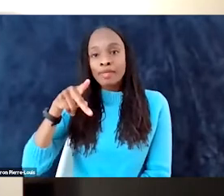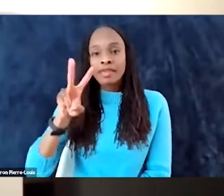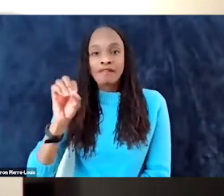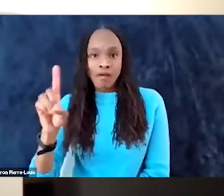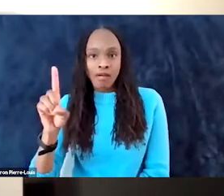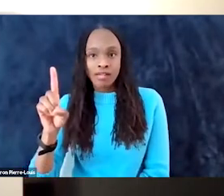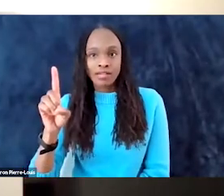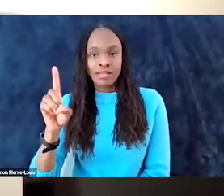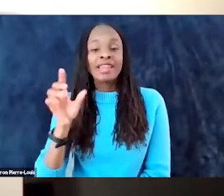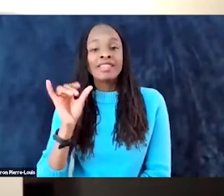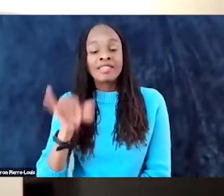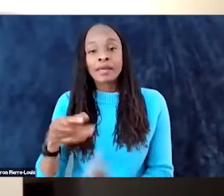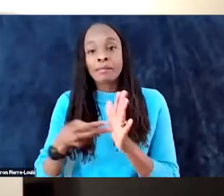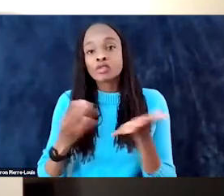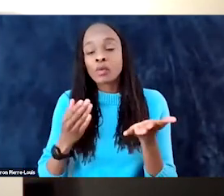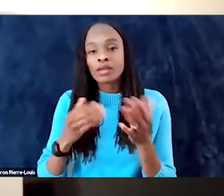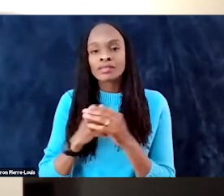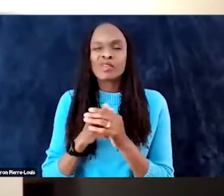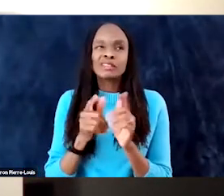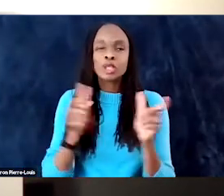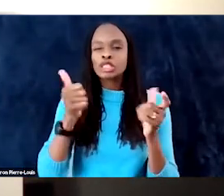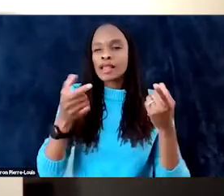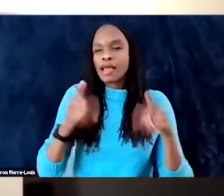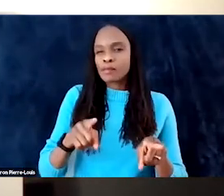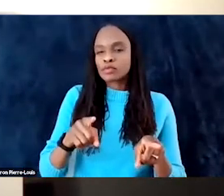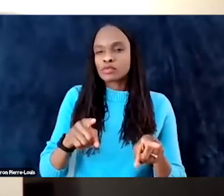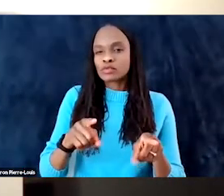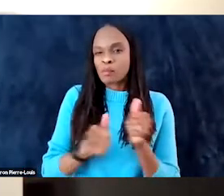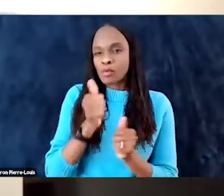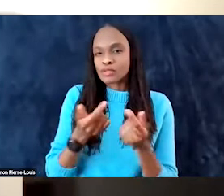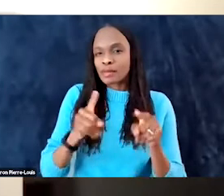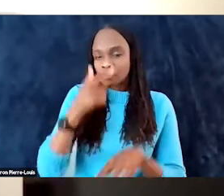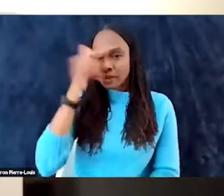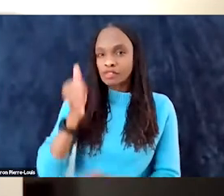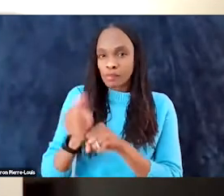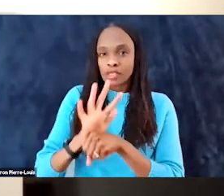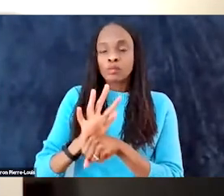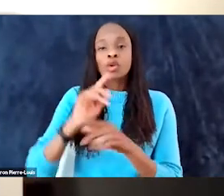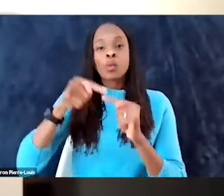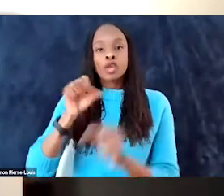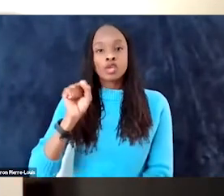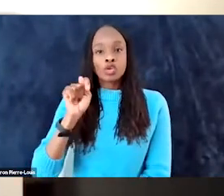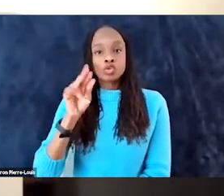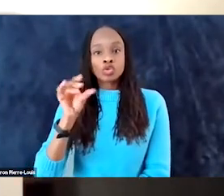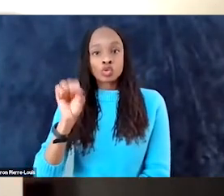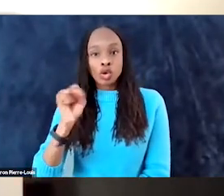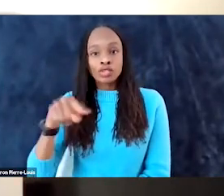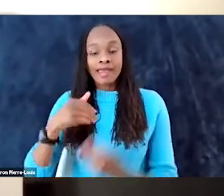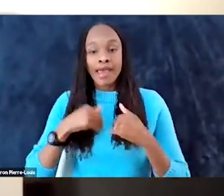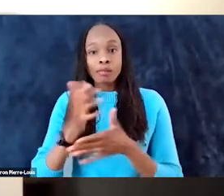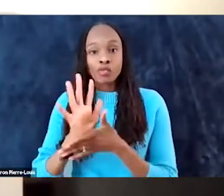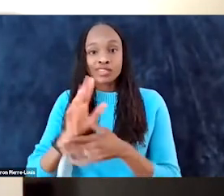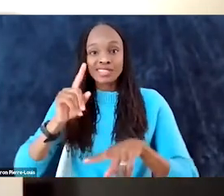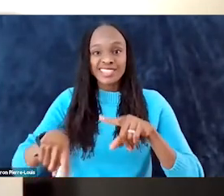PVOD, which is largely happened because of the pandemic, when studios had movies they couldn't put